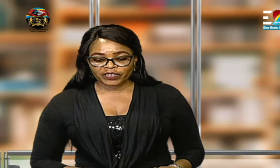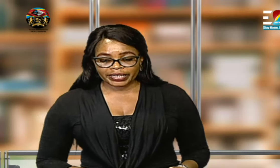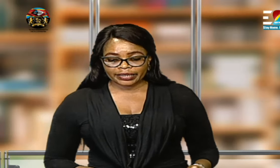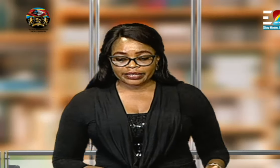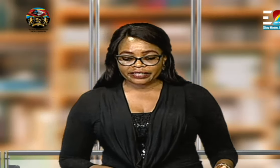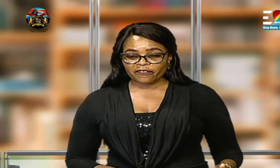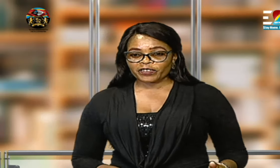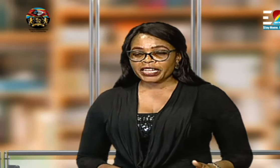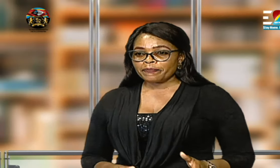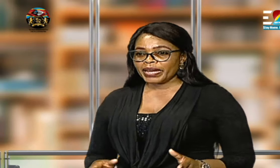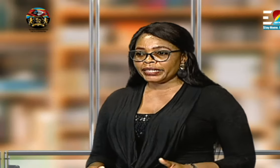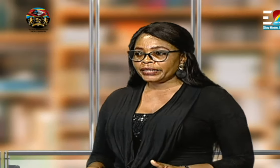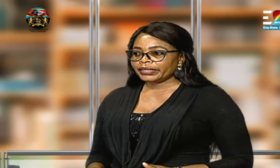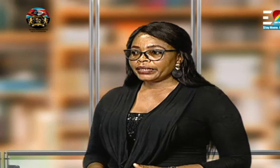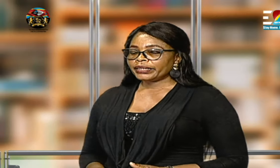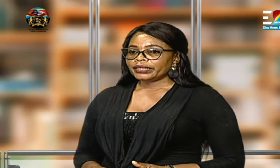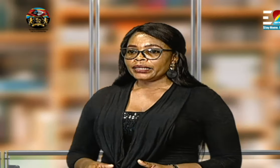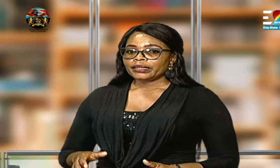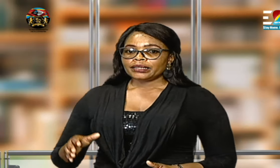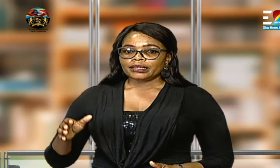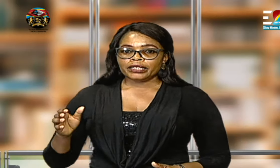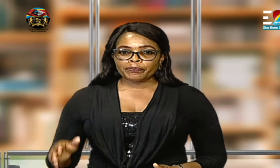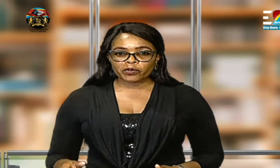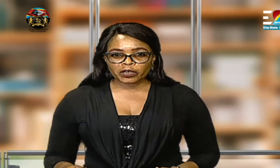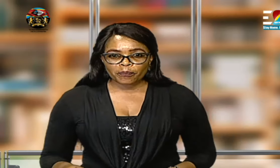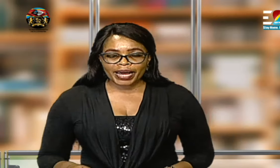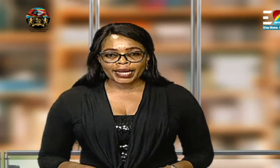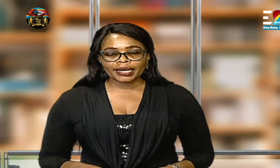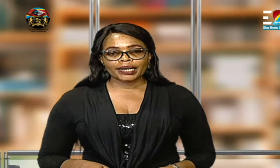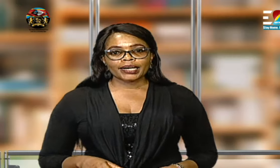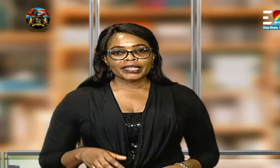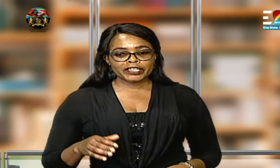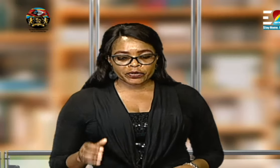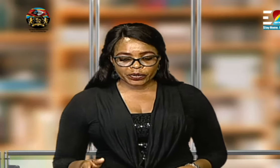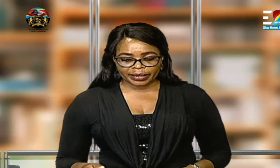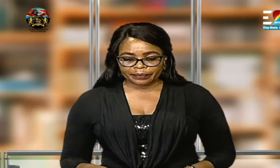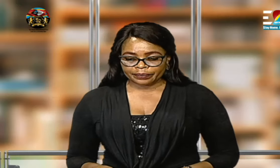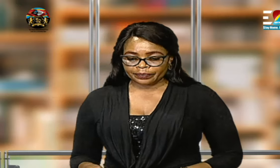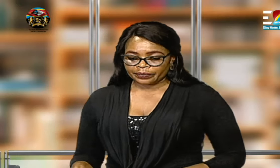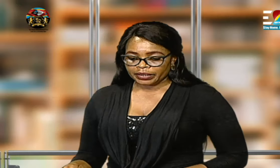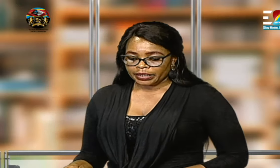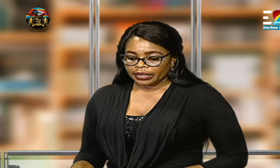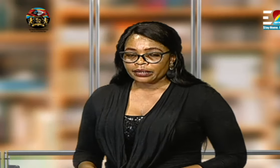uvile sifuna ipen, libhuku lokubhala neruler.